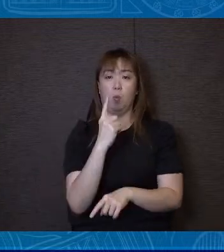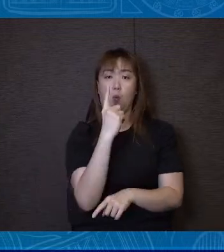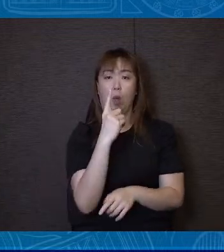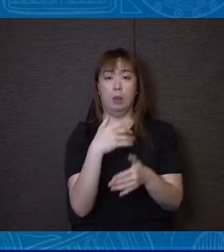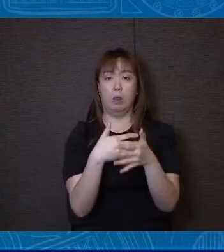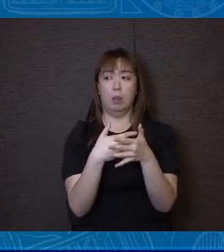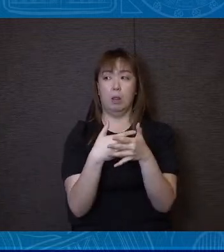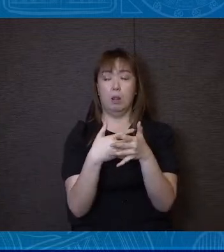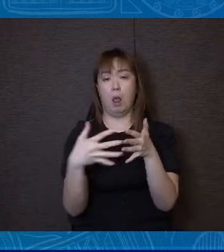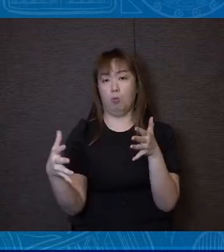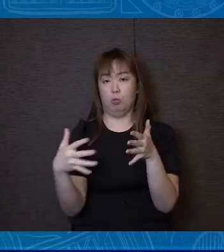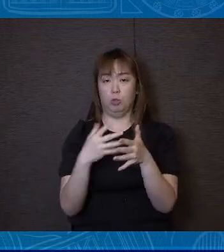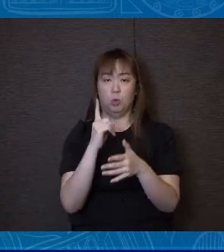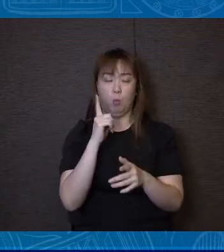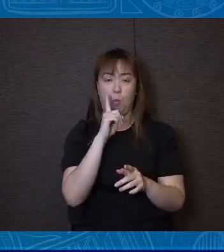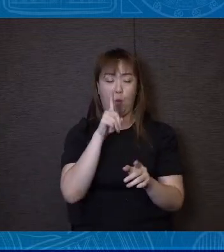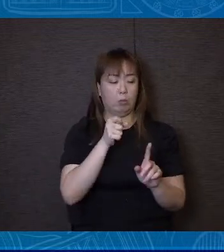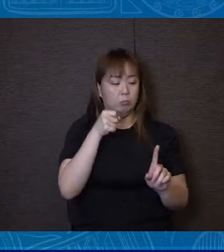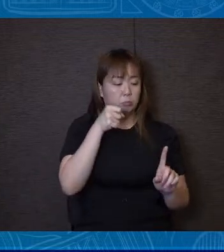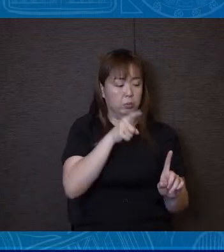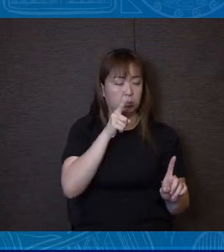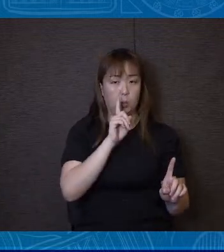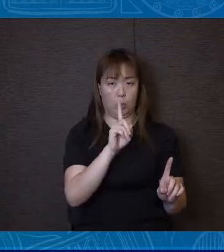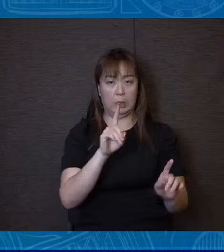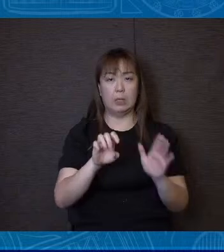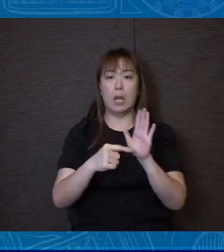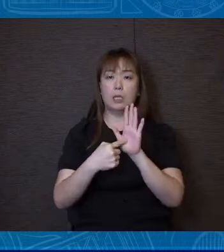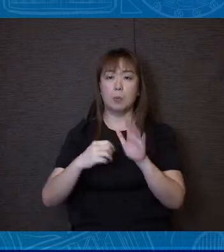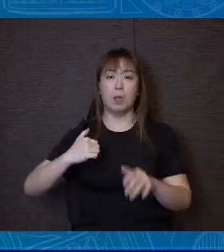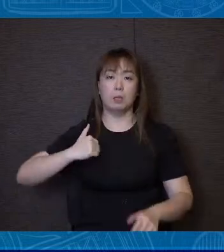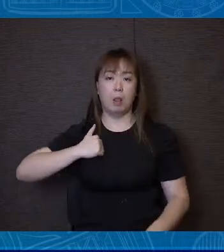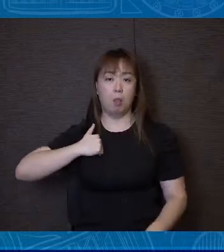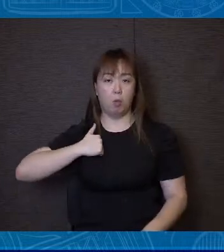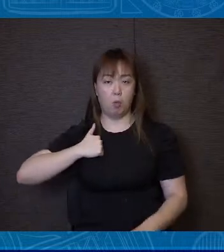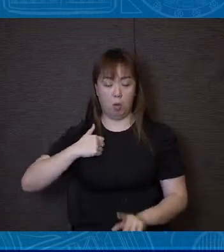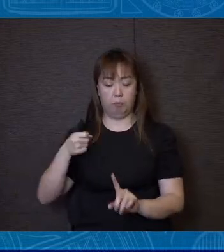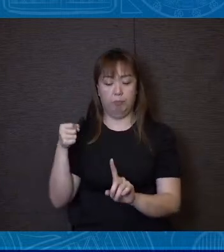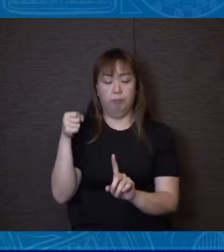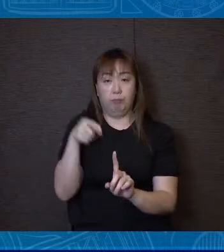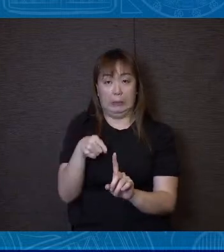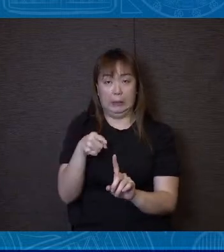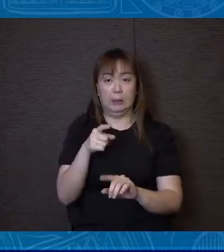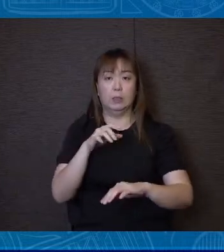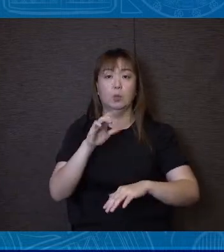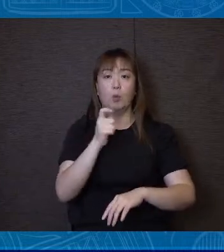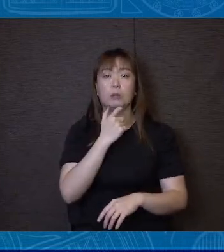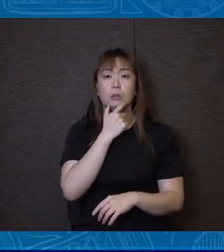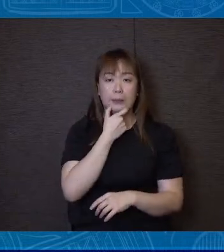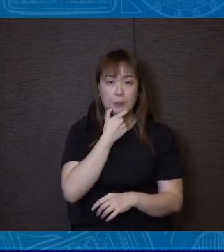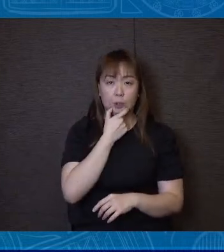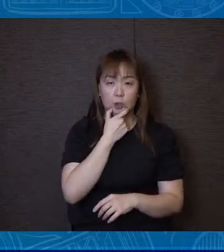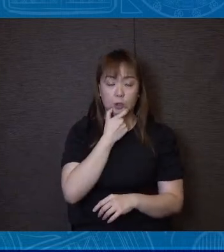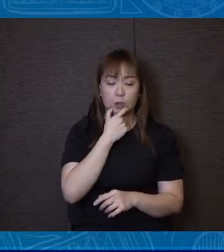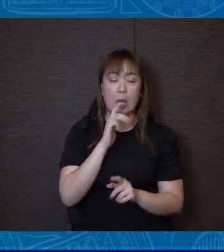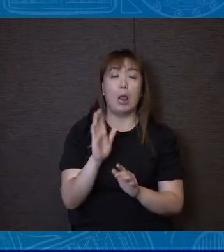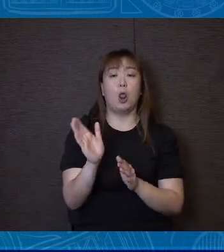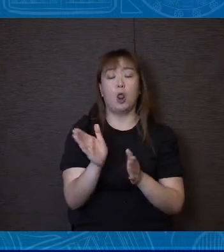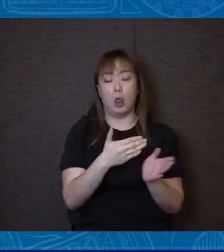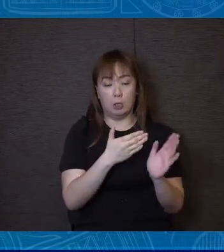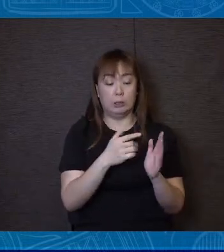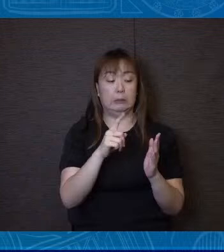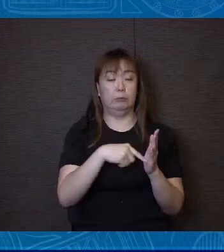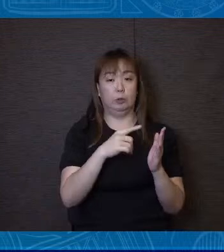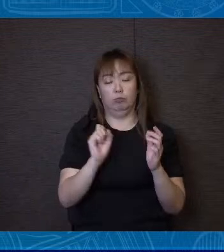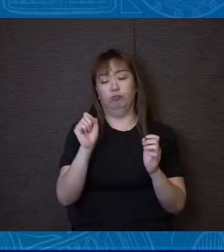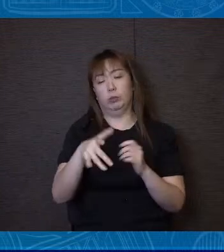of message at a time. So say in Canada, you would send first in English, and then 1 minute later you cancel it and you send again in